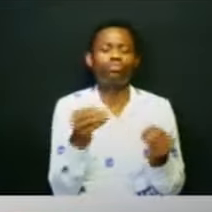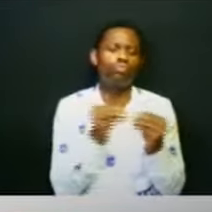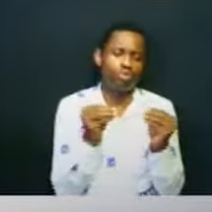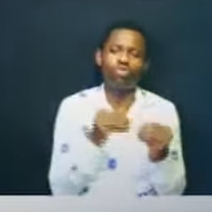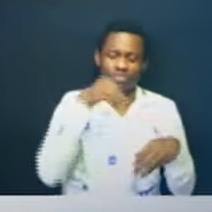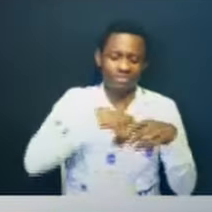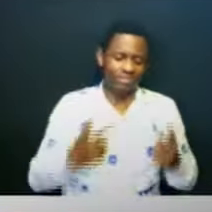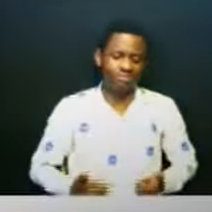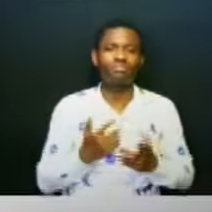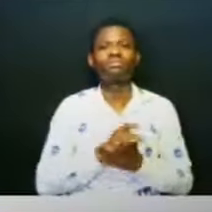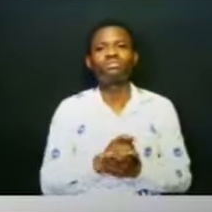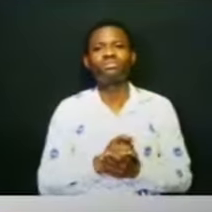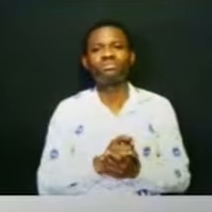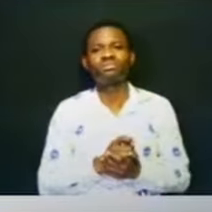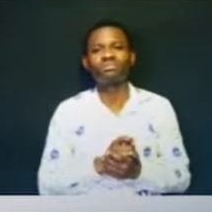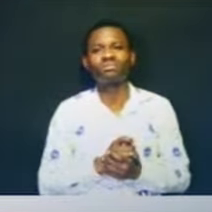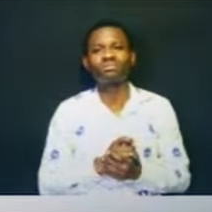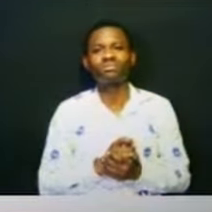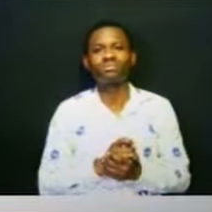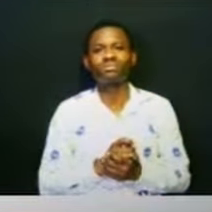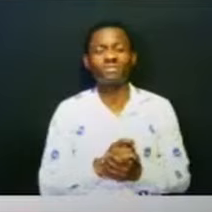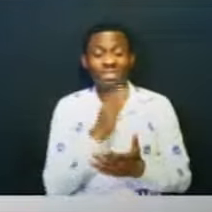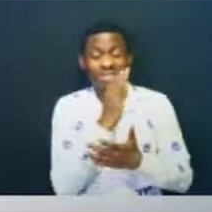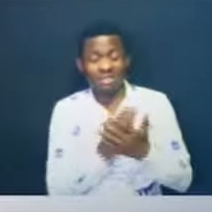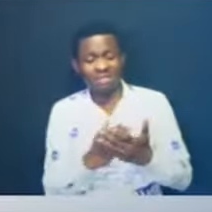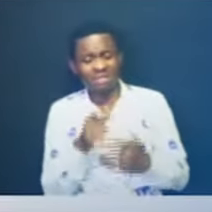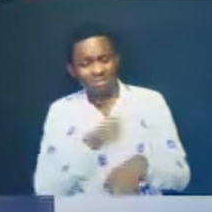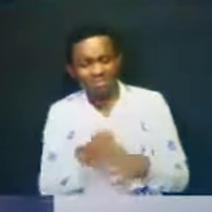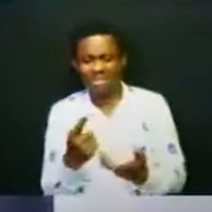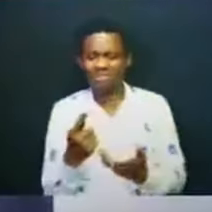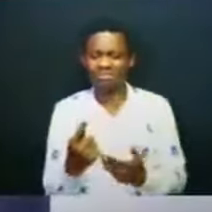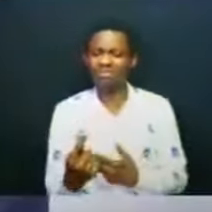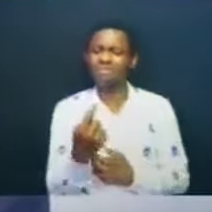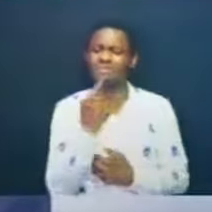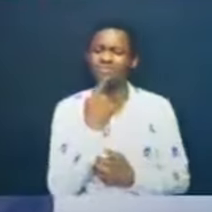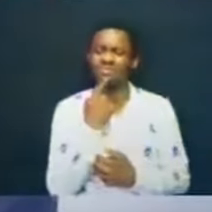Sometimes the way they occur can be very, very dangerous. You may be bitter.